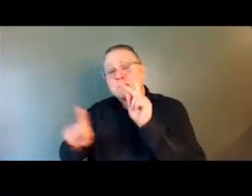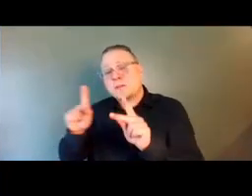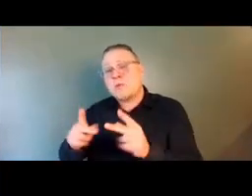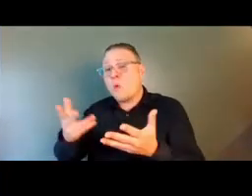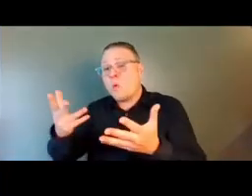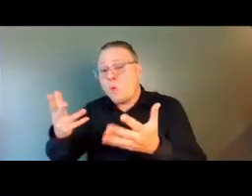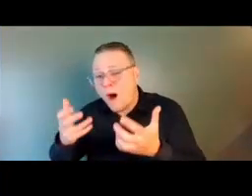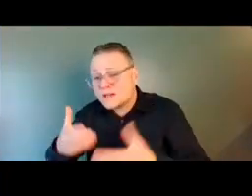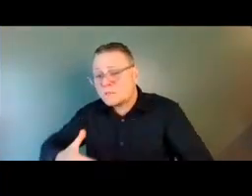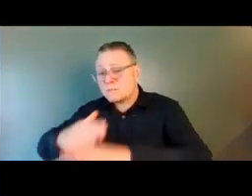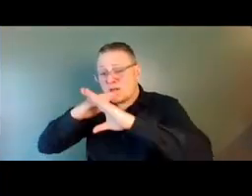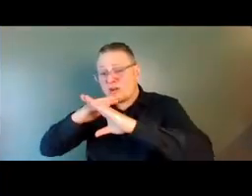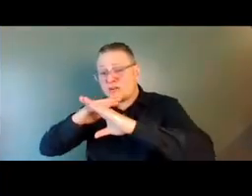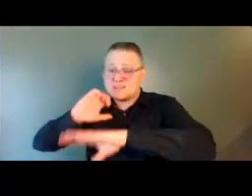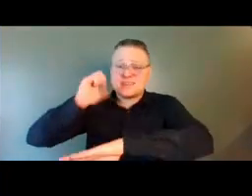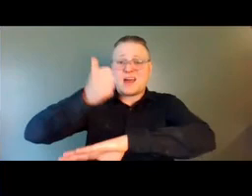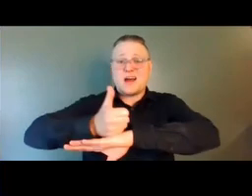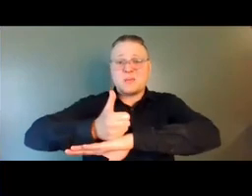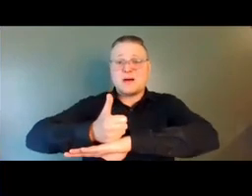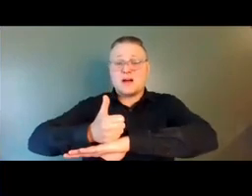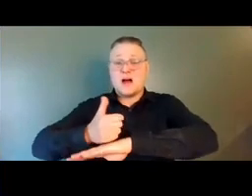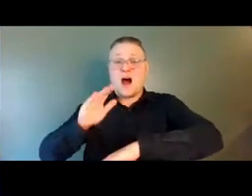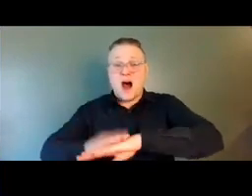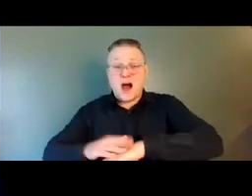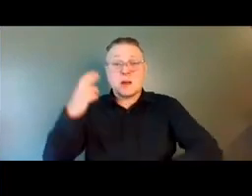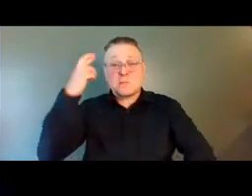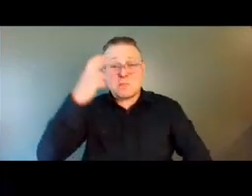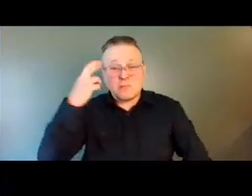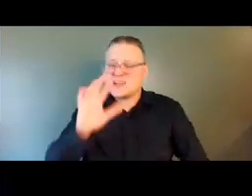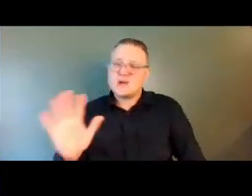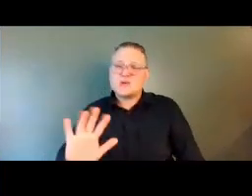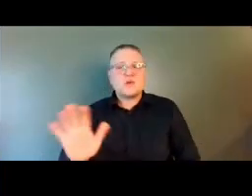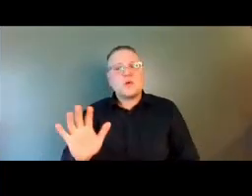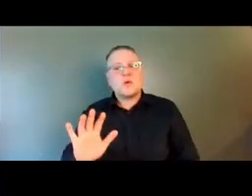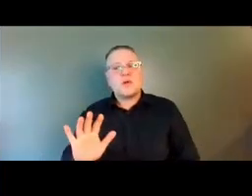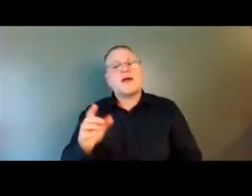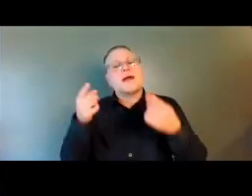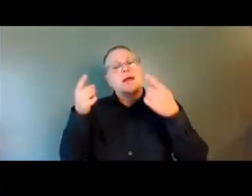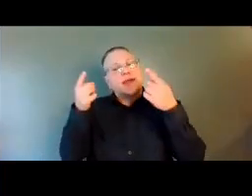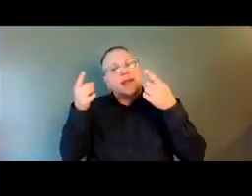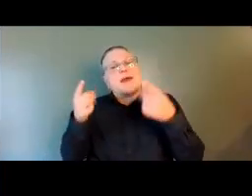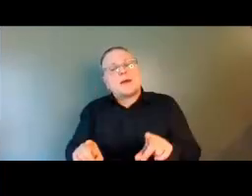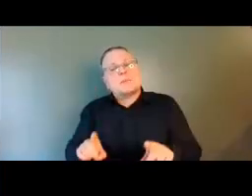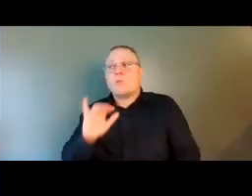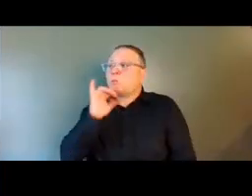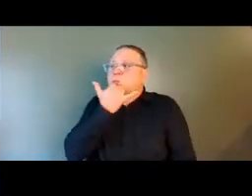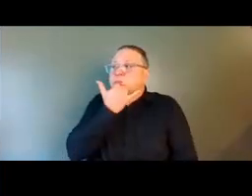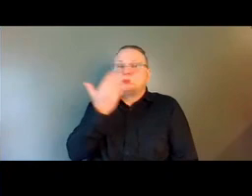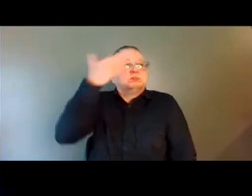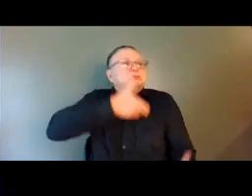barriers up. They do it oftentimes without an awareness that that's what their actions are